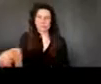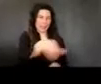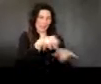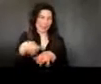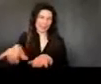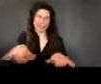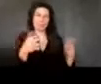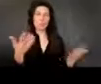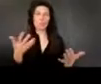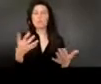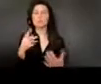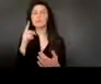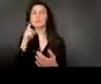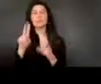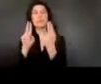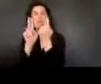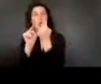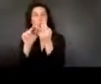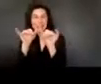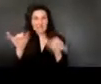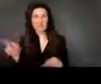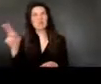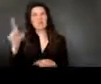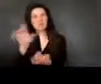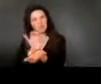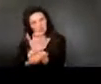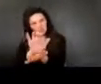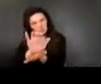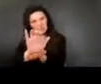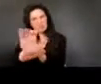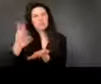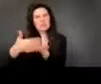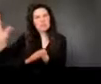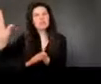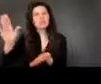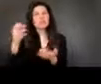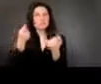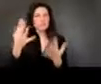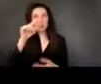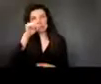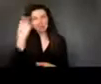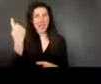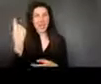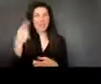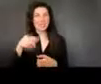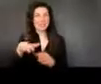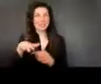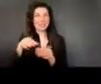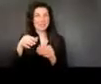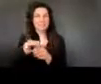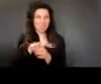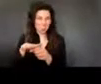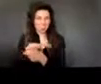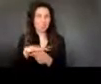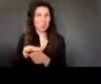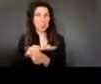in the building of the interstate system, they bulldozed directly through historically African American neighborhoods. So